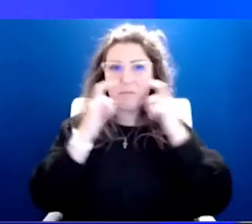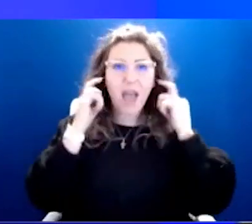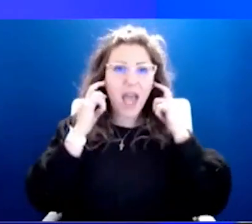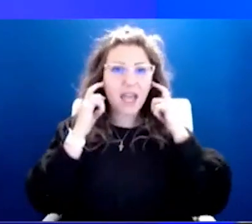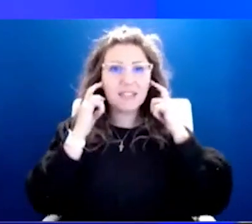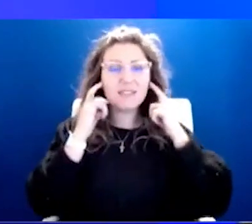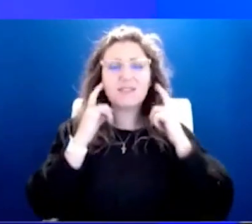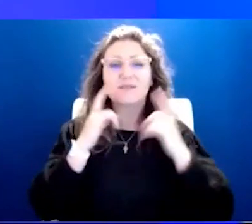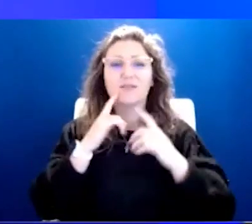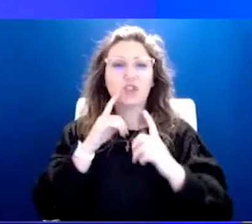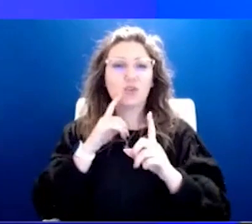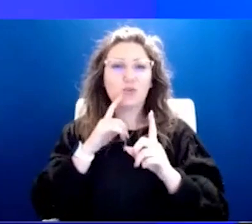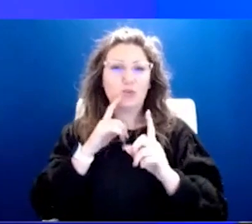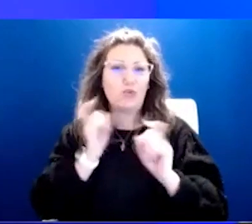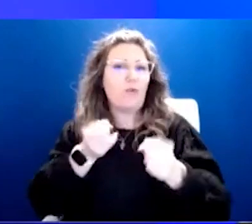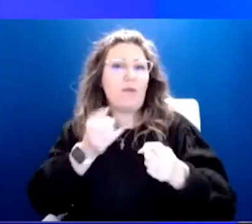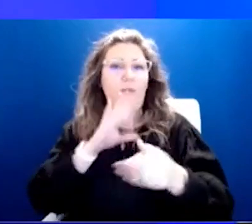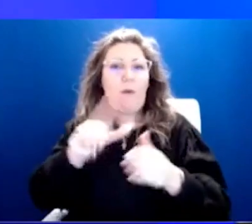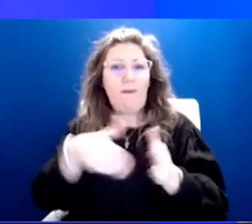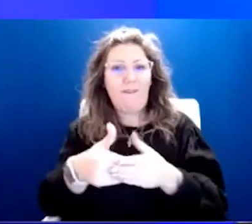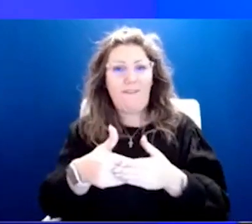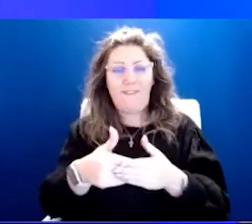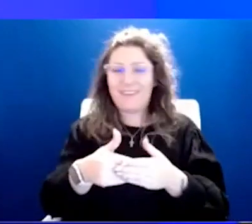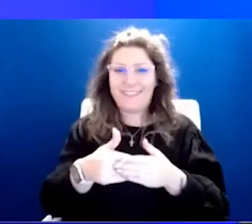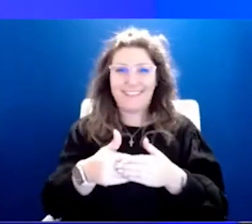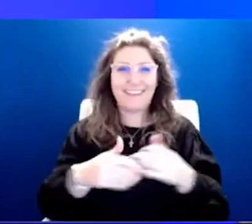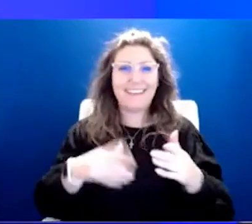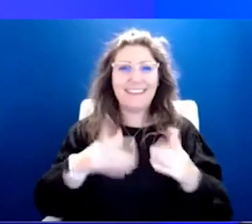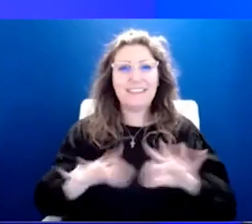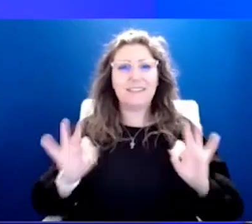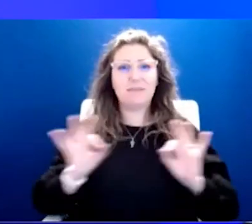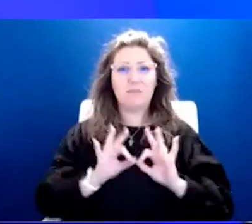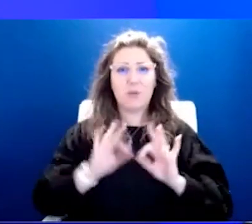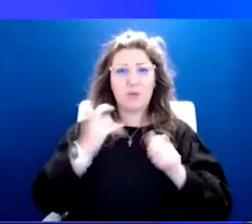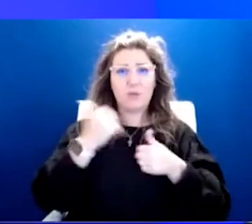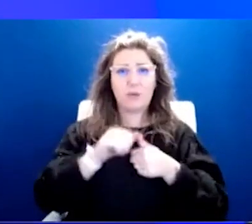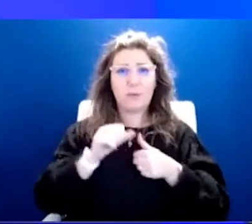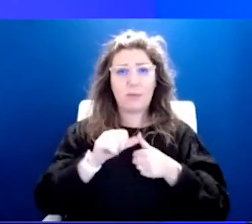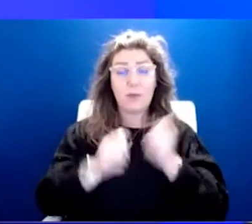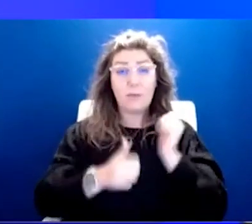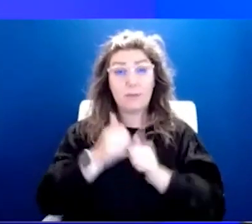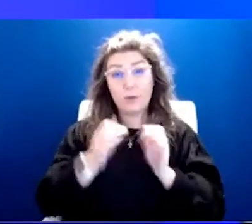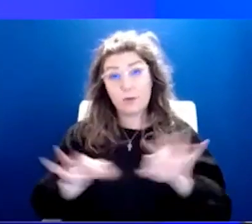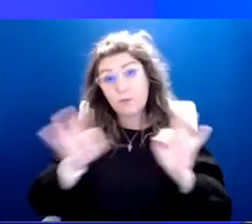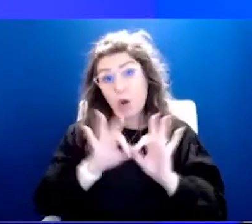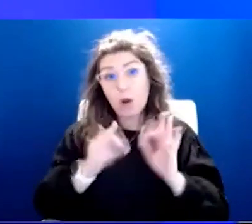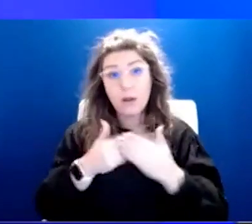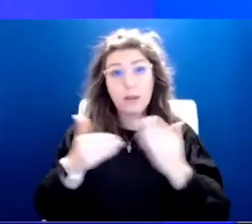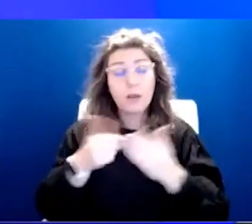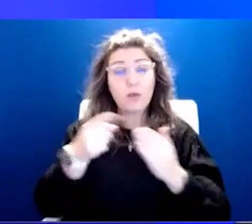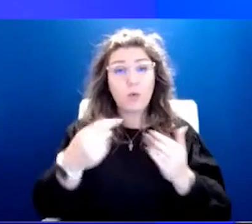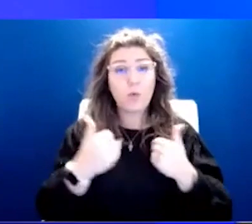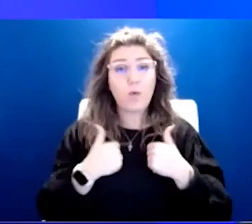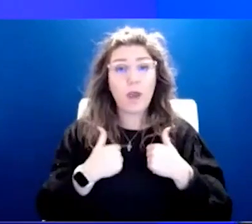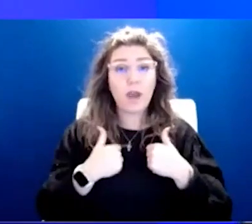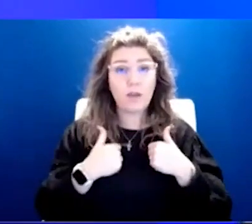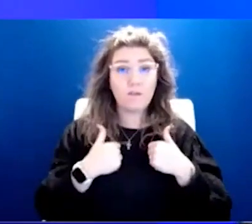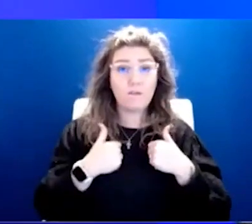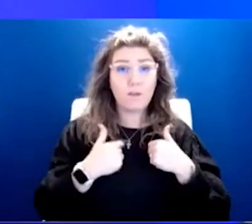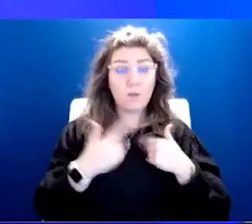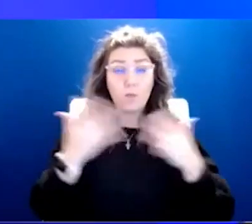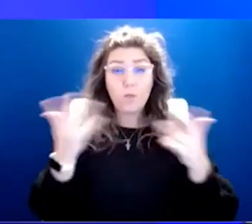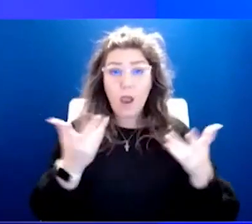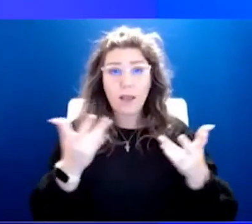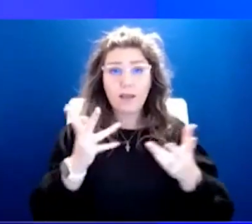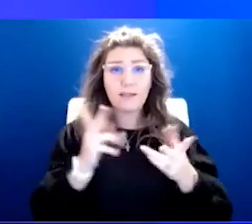contributing to all of that. I think that it's important to remember that the most important thing that you have around you are the people that you're